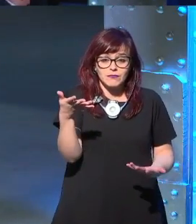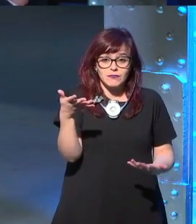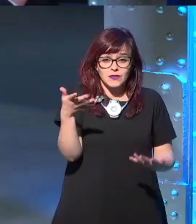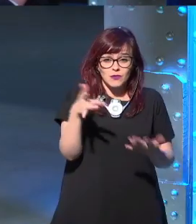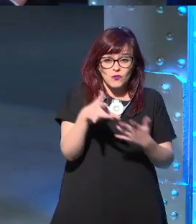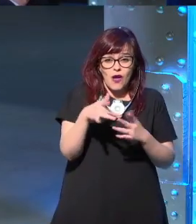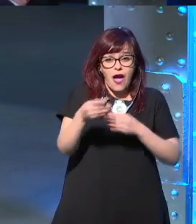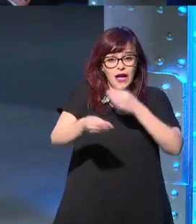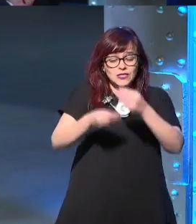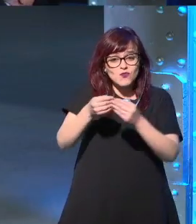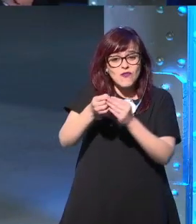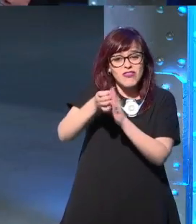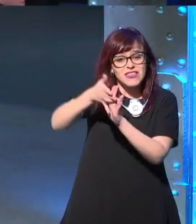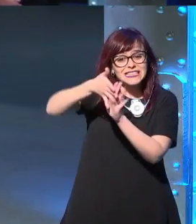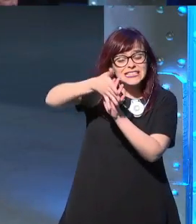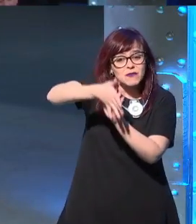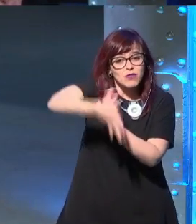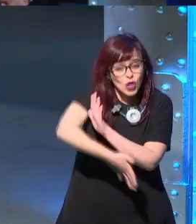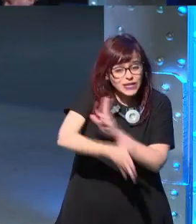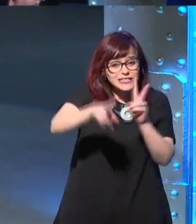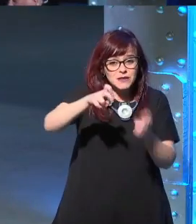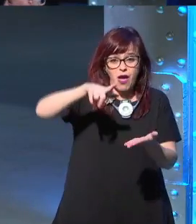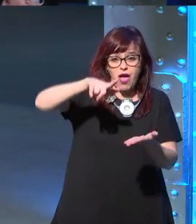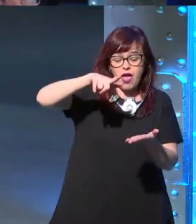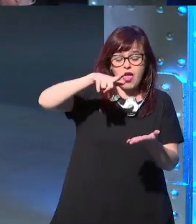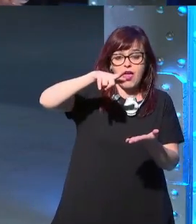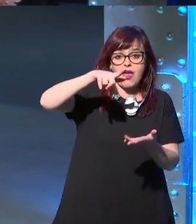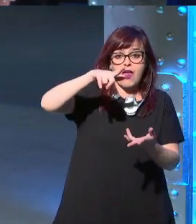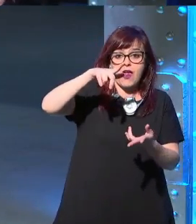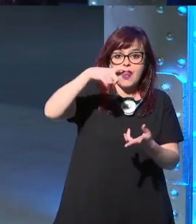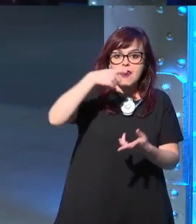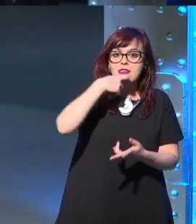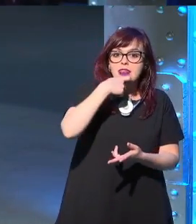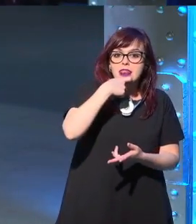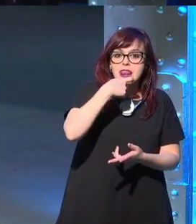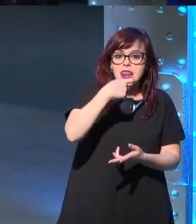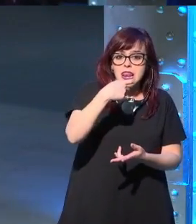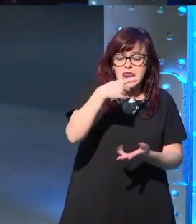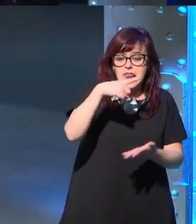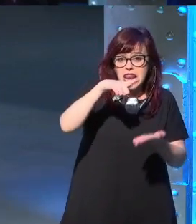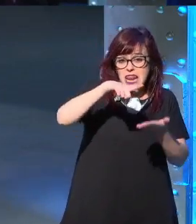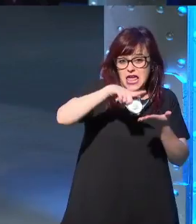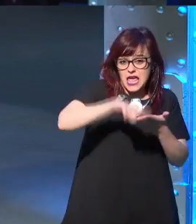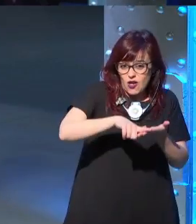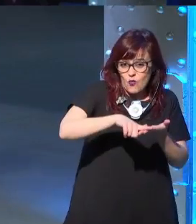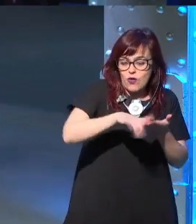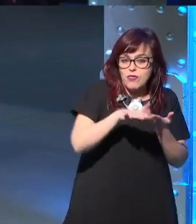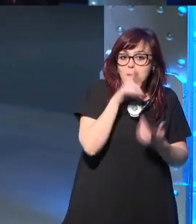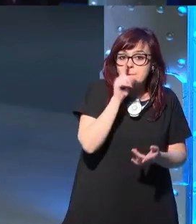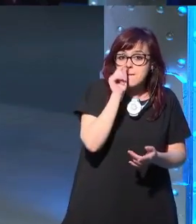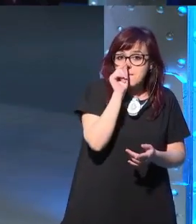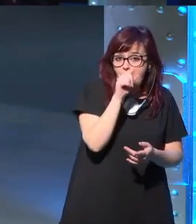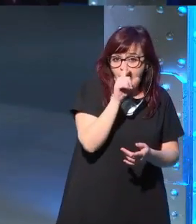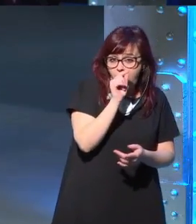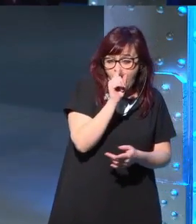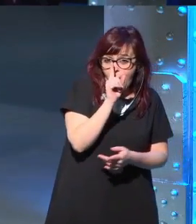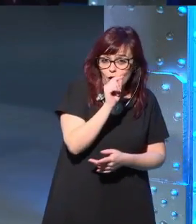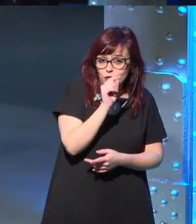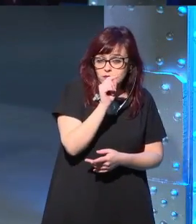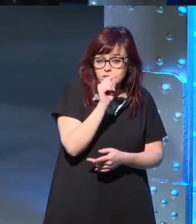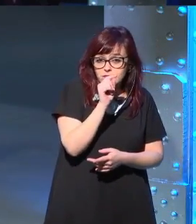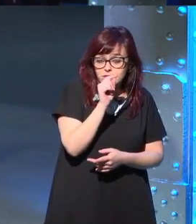and decides they need to know what a tongue of a woodpecker looks like? How would you even find out? I mean, I guess you get a woodpecker and try to open it, but